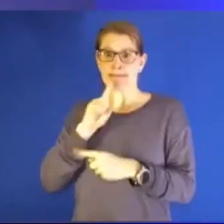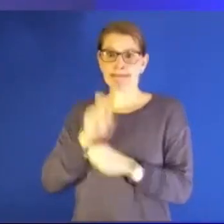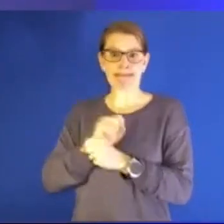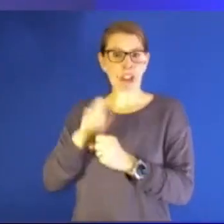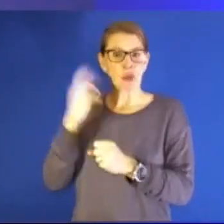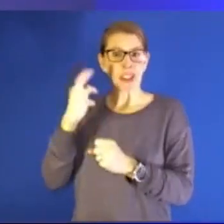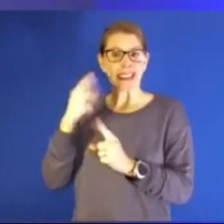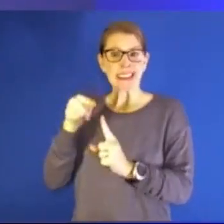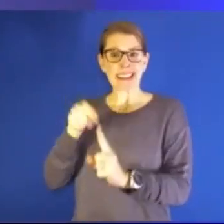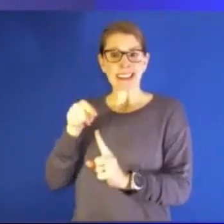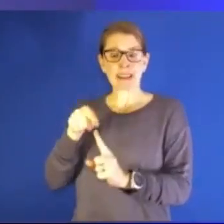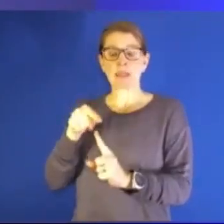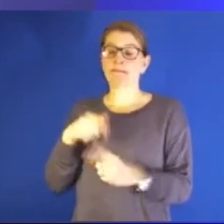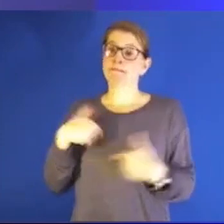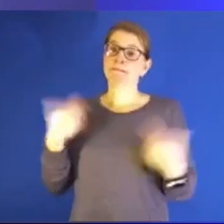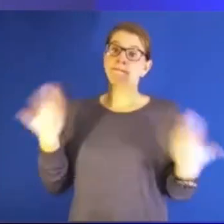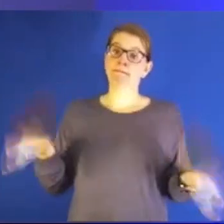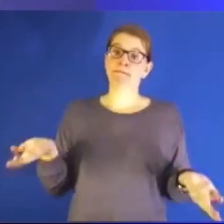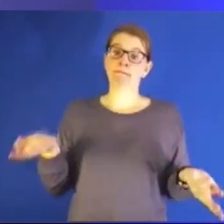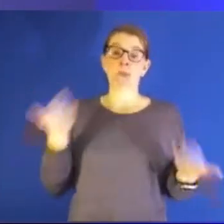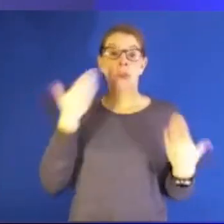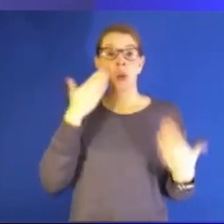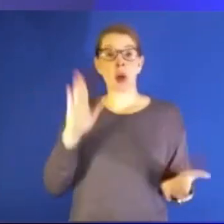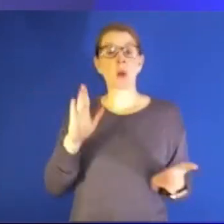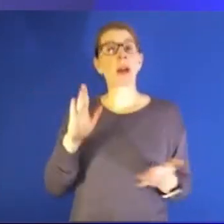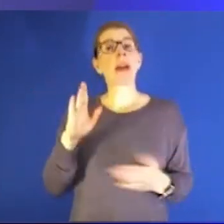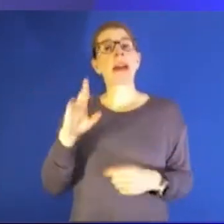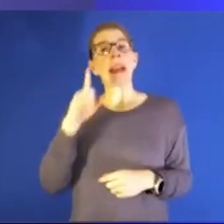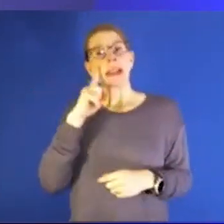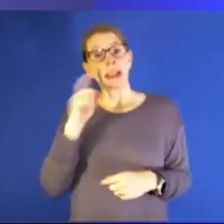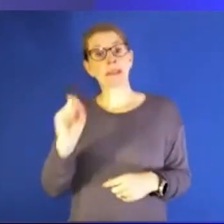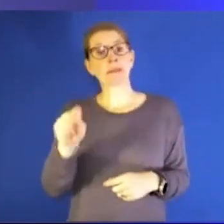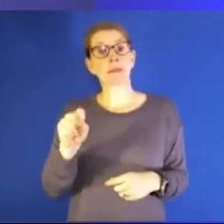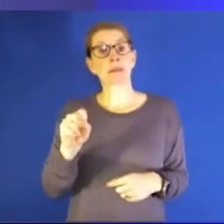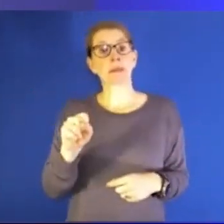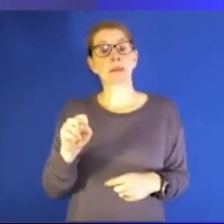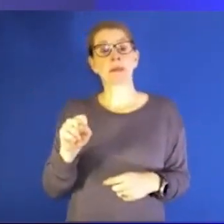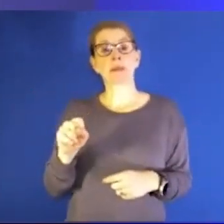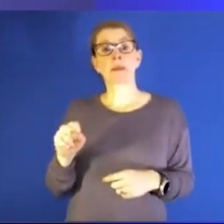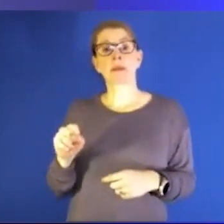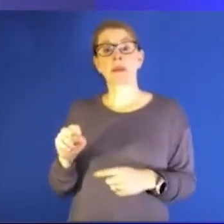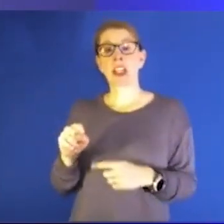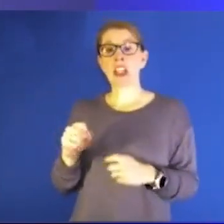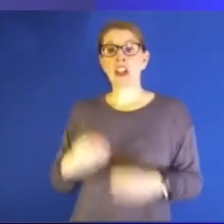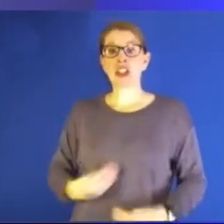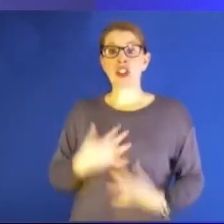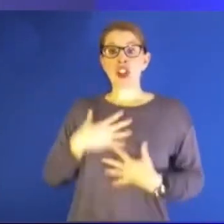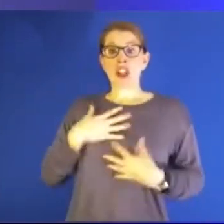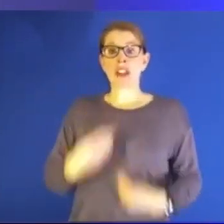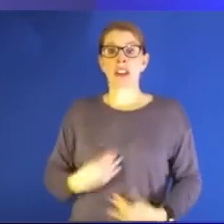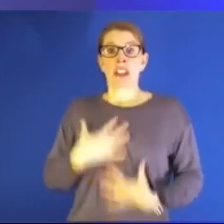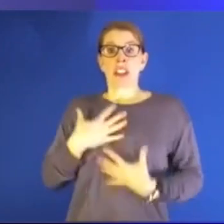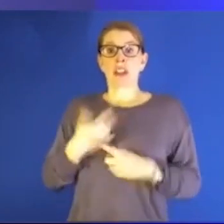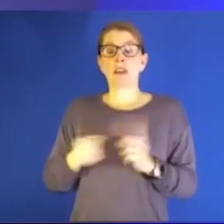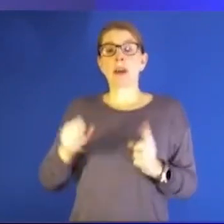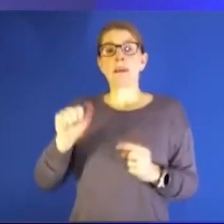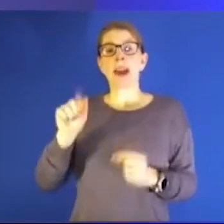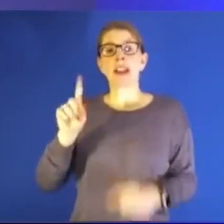truly what we think is the case, is that these catecholamine surges are the cause, but we don't know that for sure. And